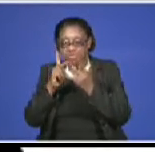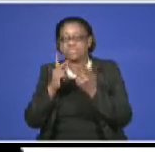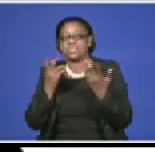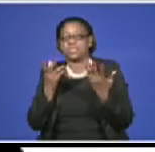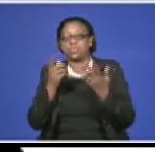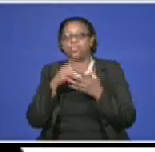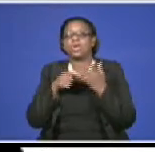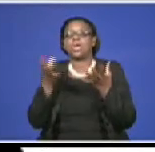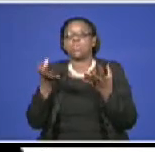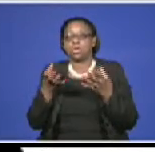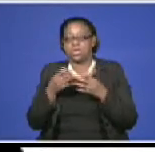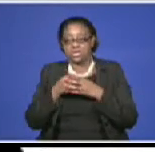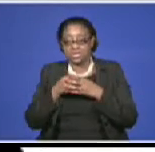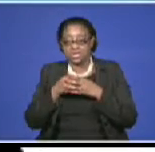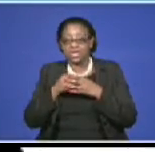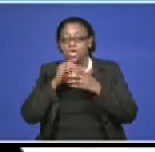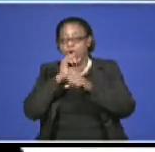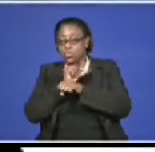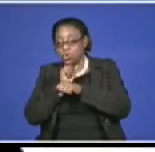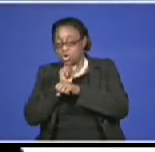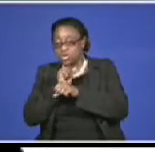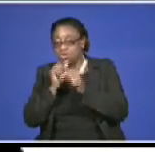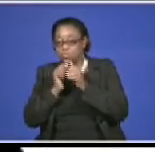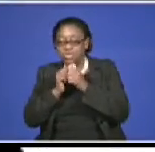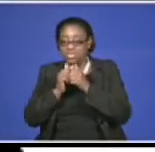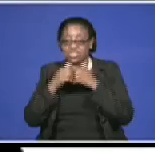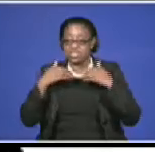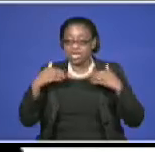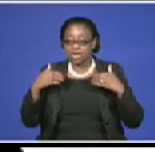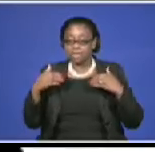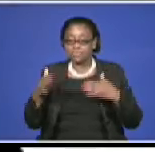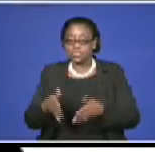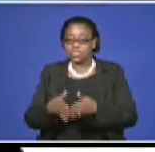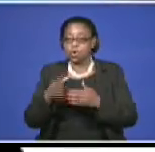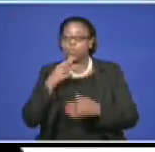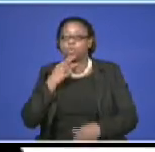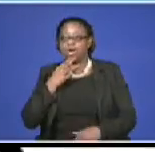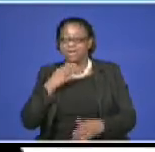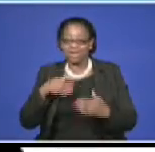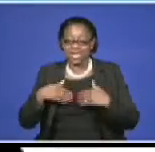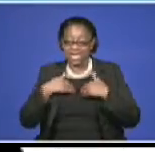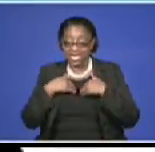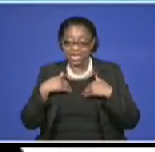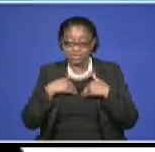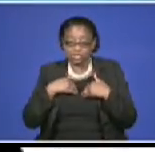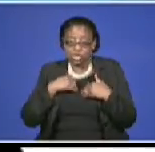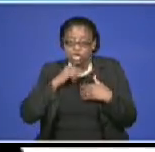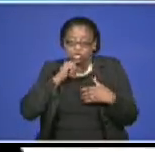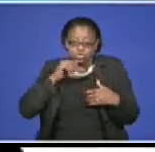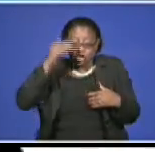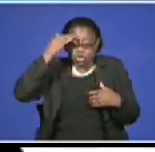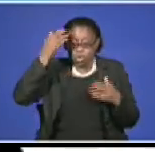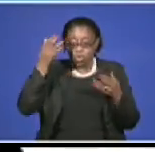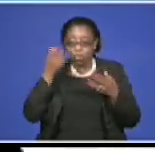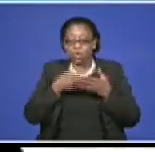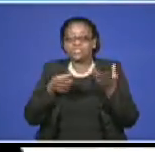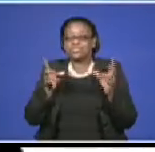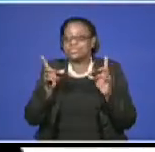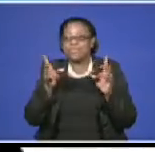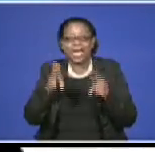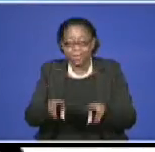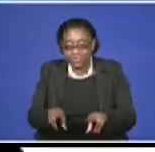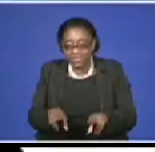want it to be like. Working with marine animals in the marine environment, there's certain things you can't predict because they're still wild animals, but when